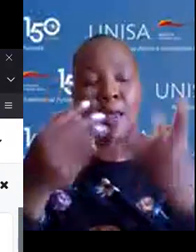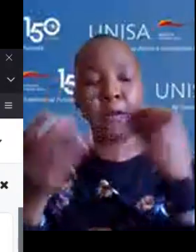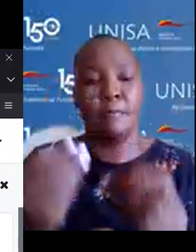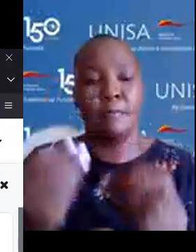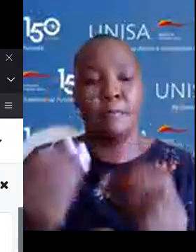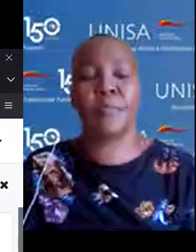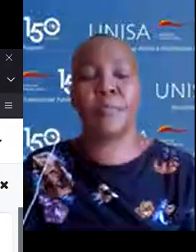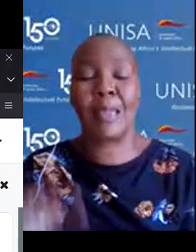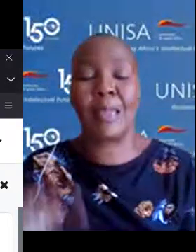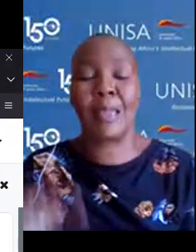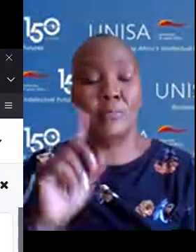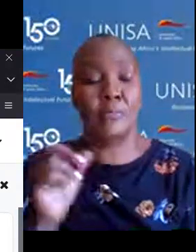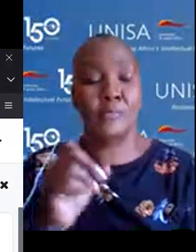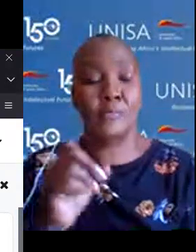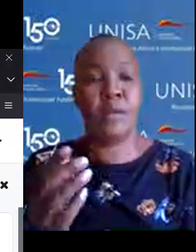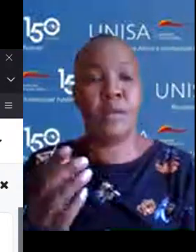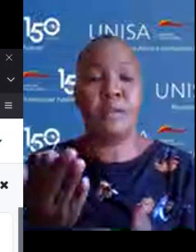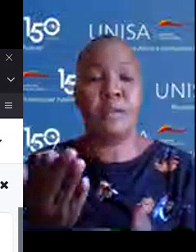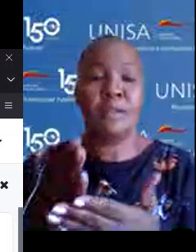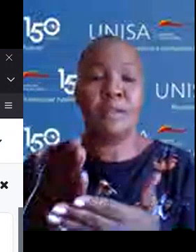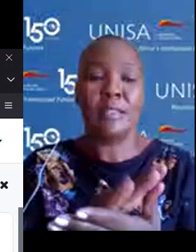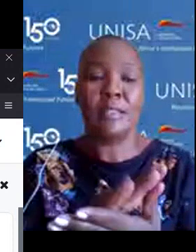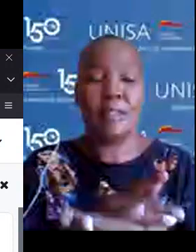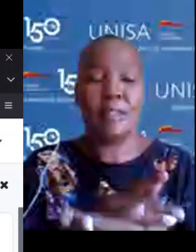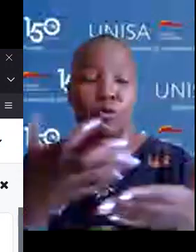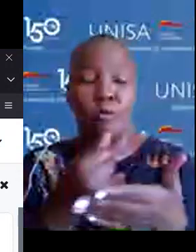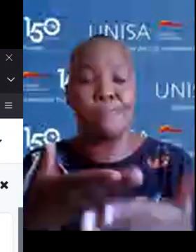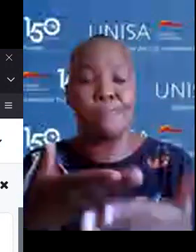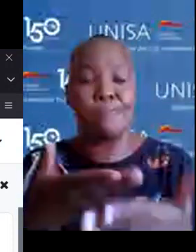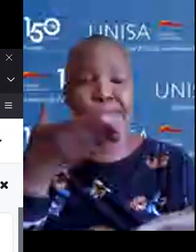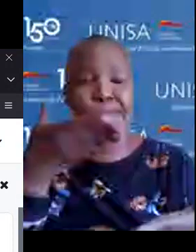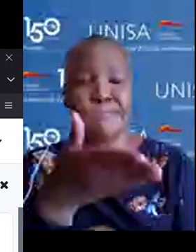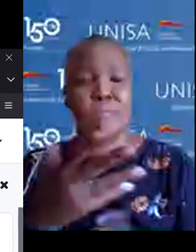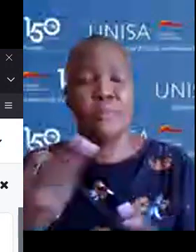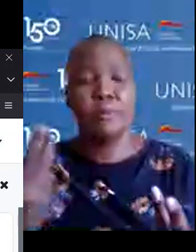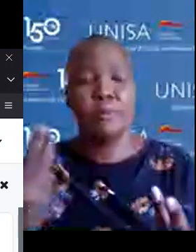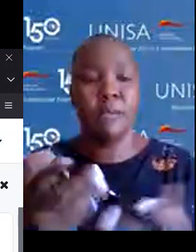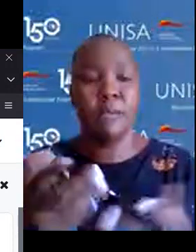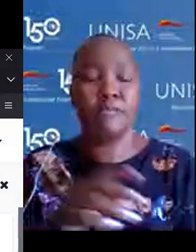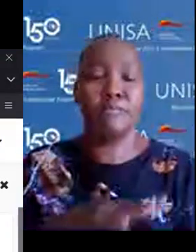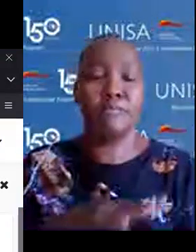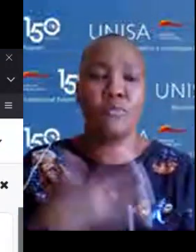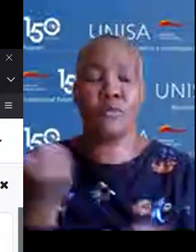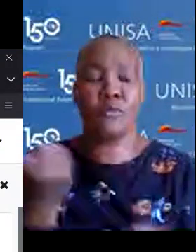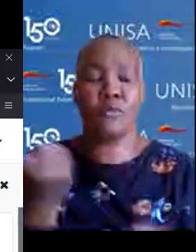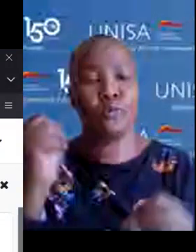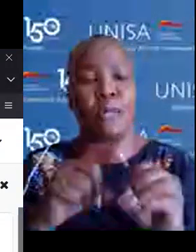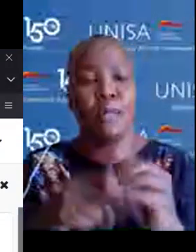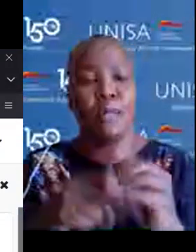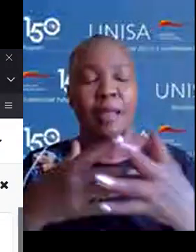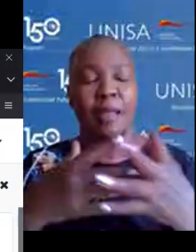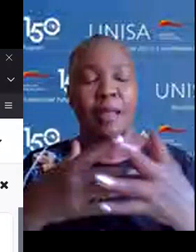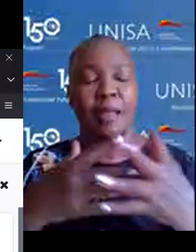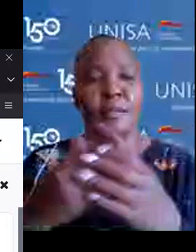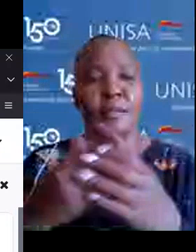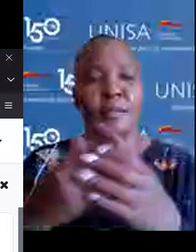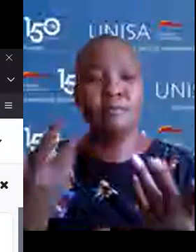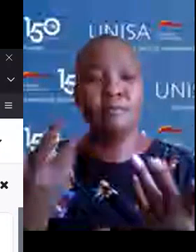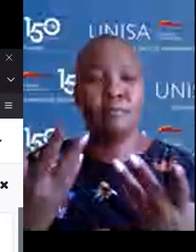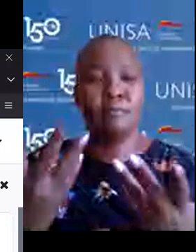So remember, on this section, the recordings will be made available. So if you want to join any or